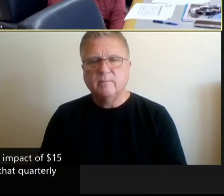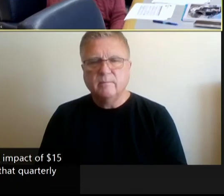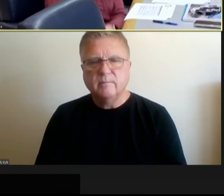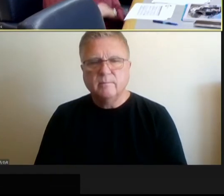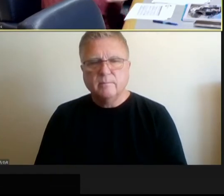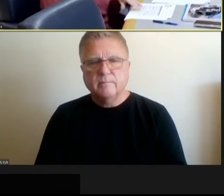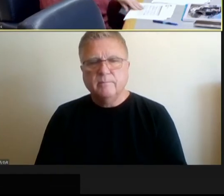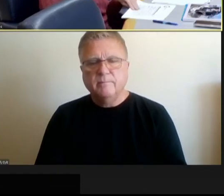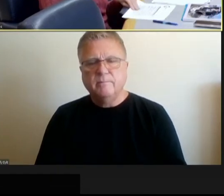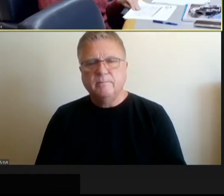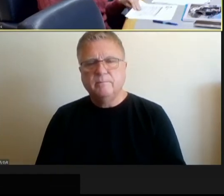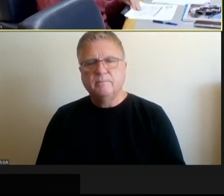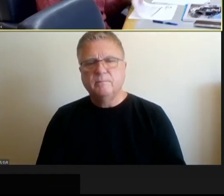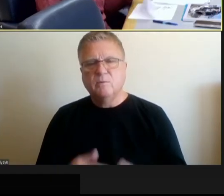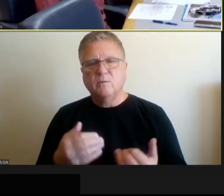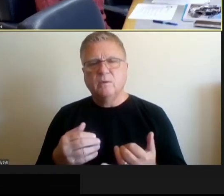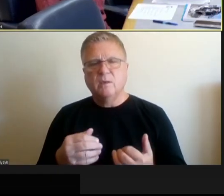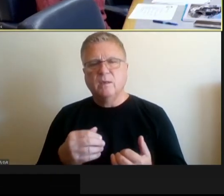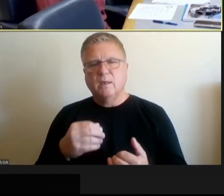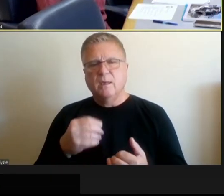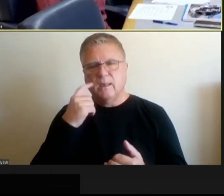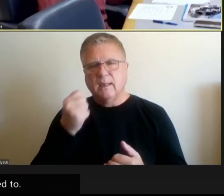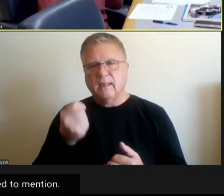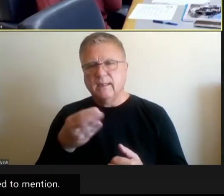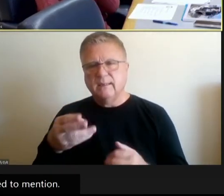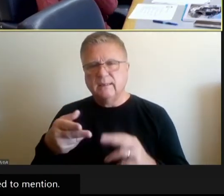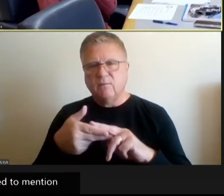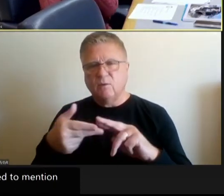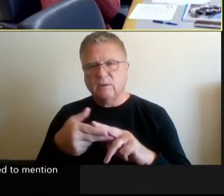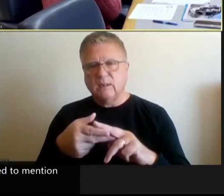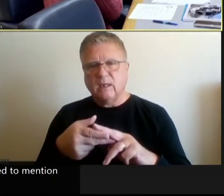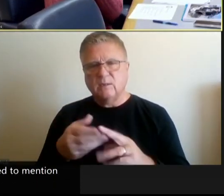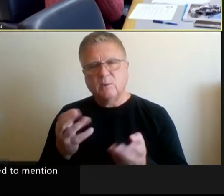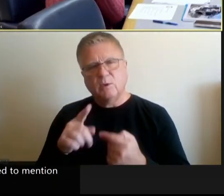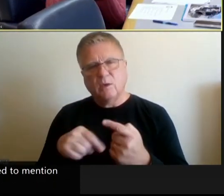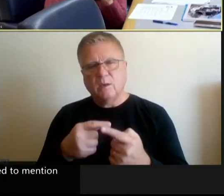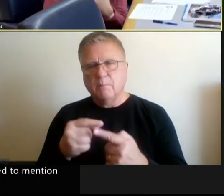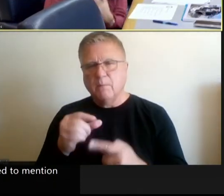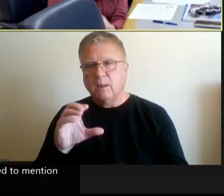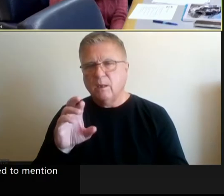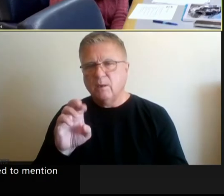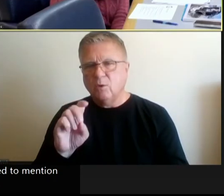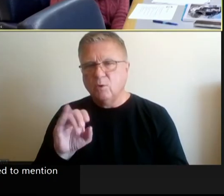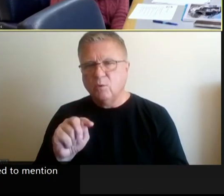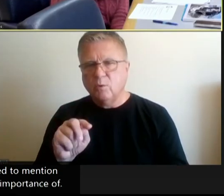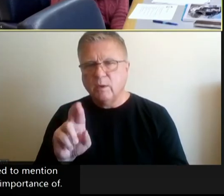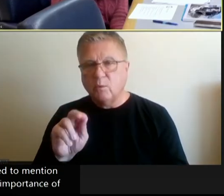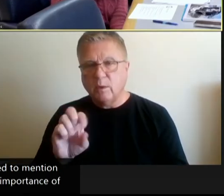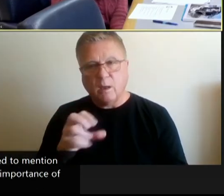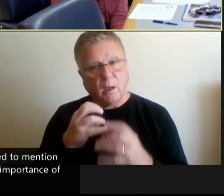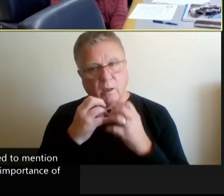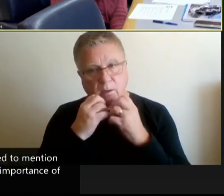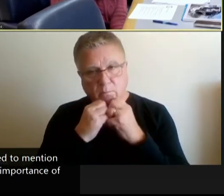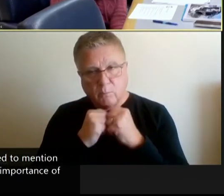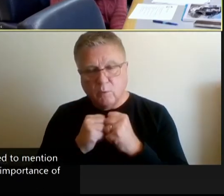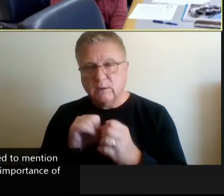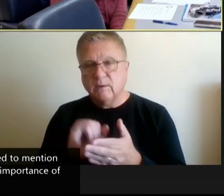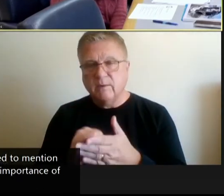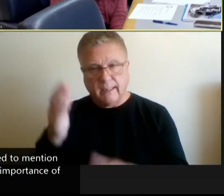So last couple slides here, what I wanted to mention, we talked about credit ratings and the importance of credit ratings in the